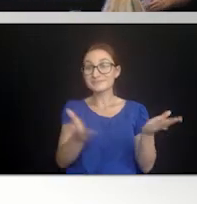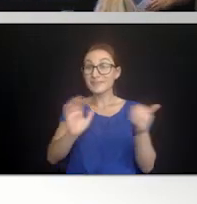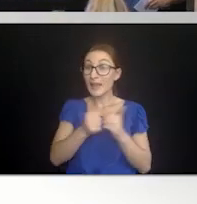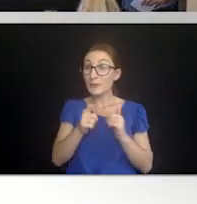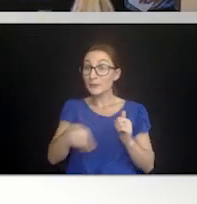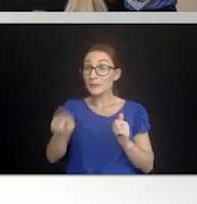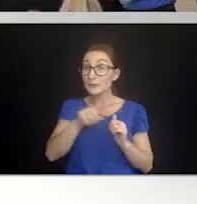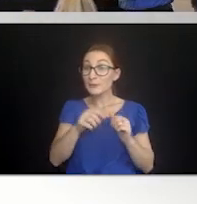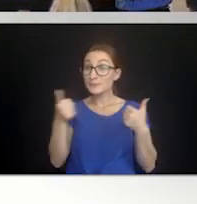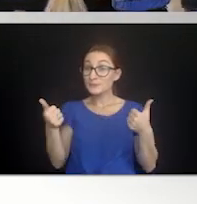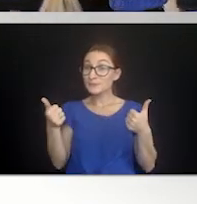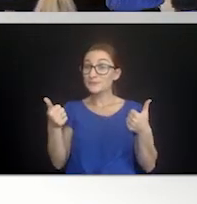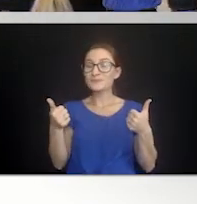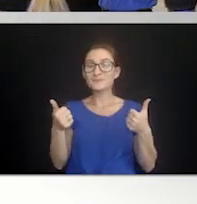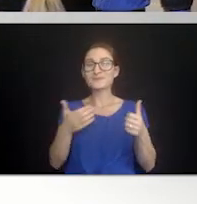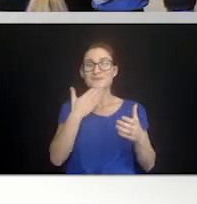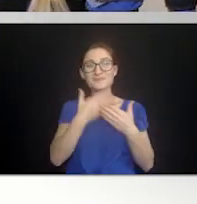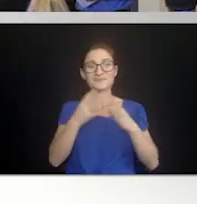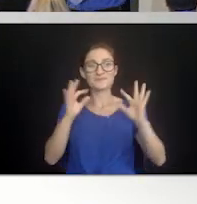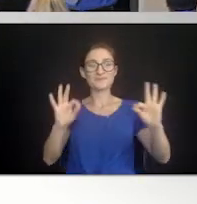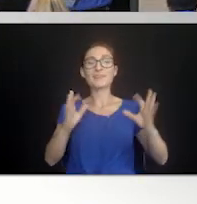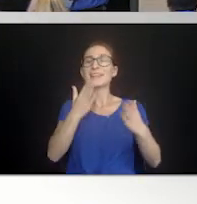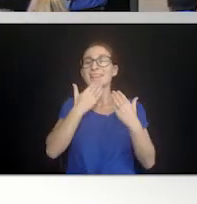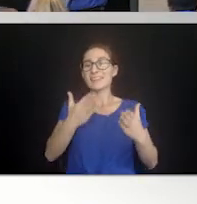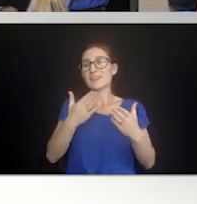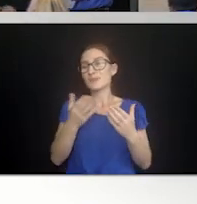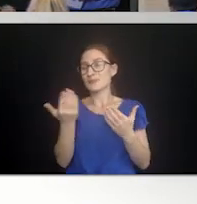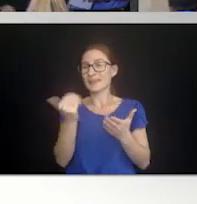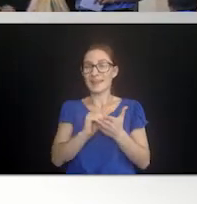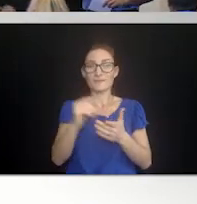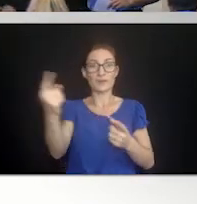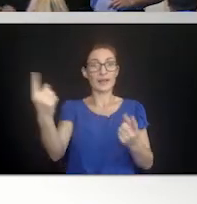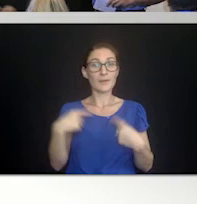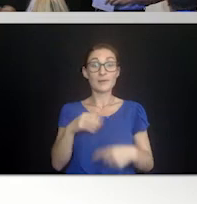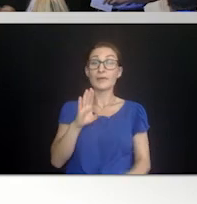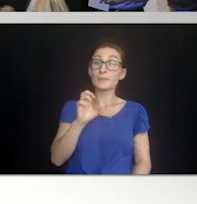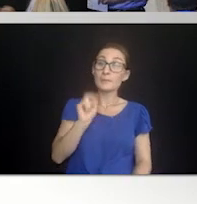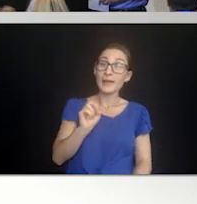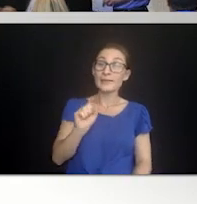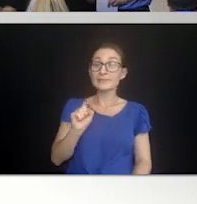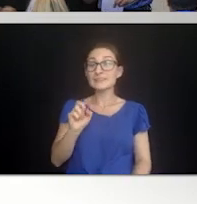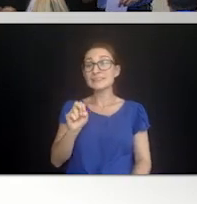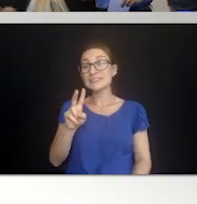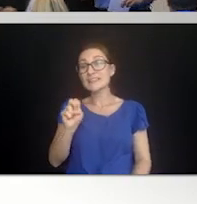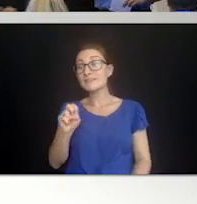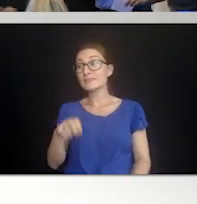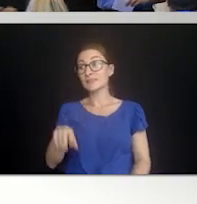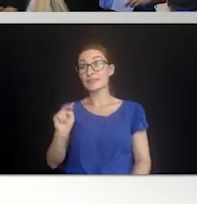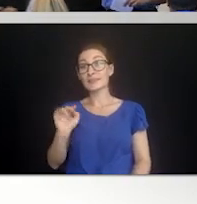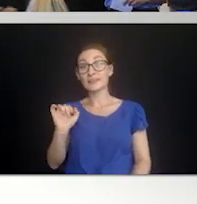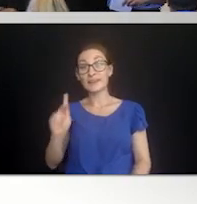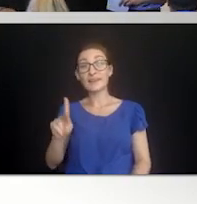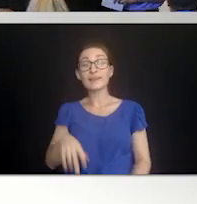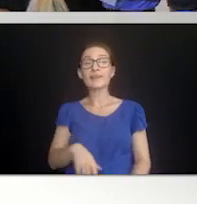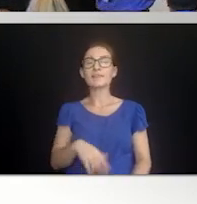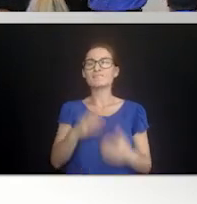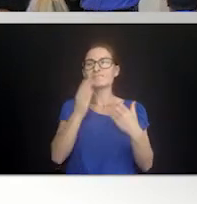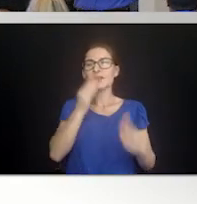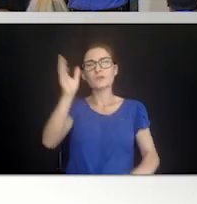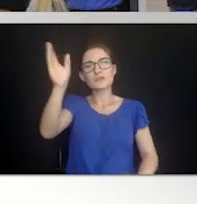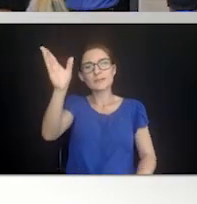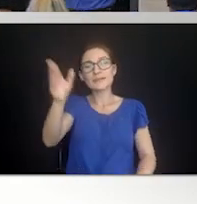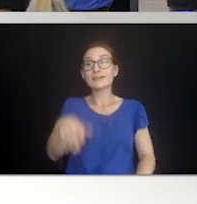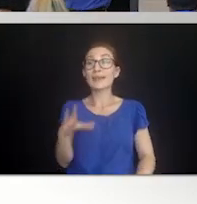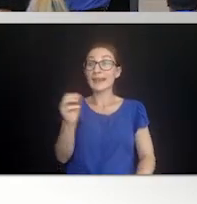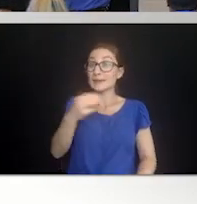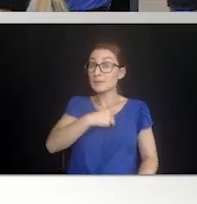Hey everyone, how are we? Good, good. Thank you guys again for coming, and thank you to Ven, Steve, and Nick for speaking,